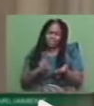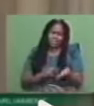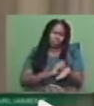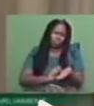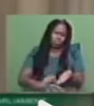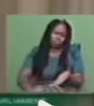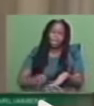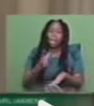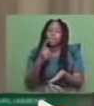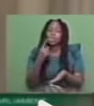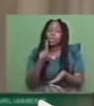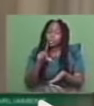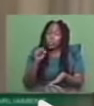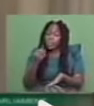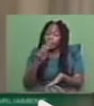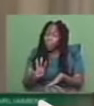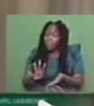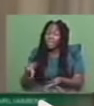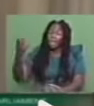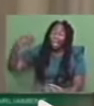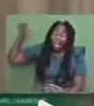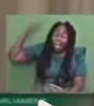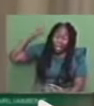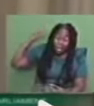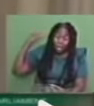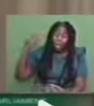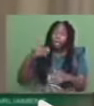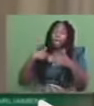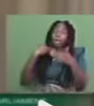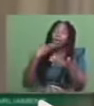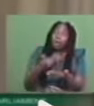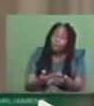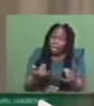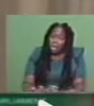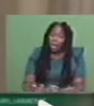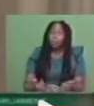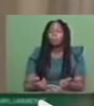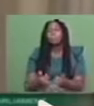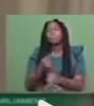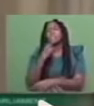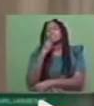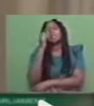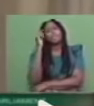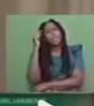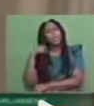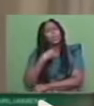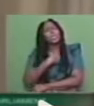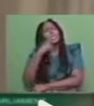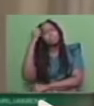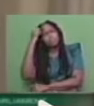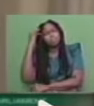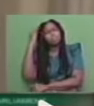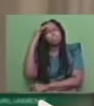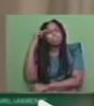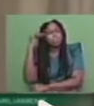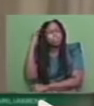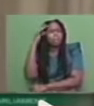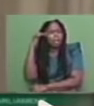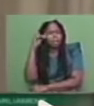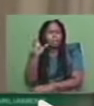Up to now, they say they are conceptualizing this facility. Achievement. They're